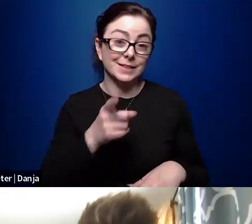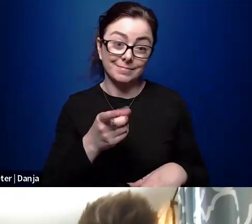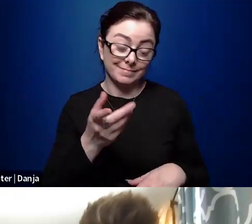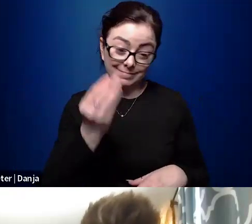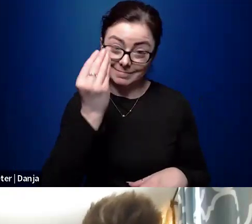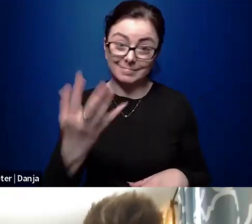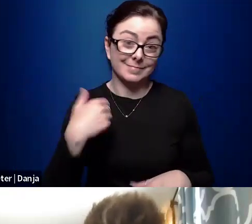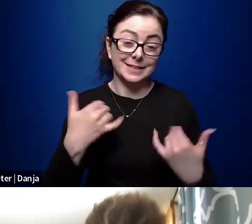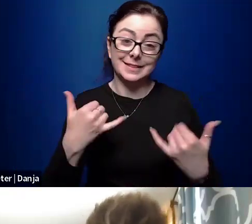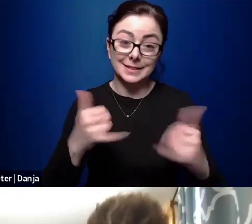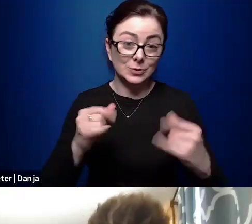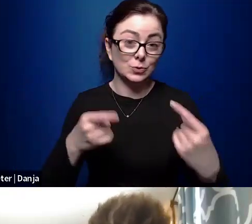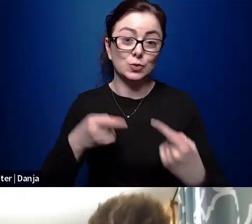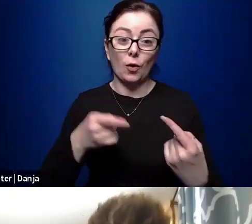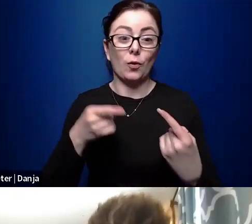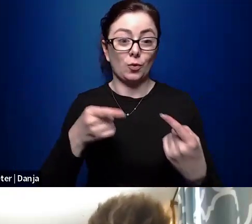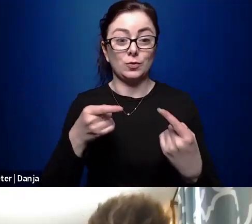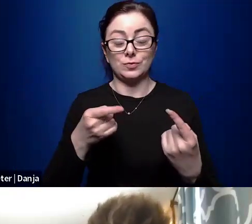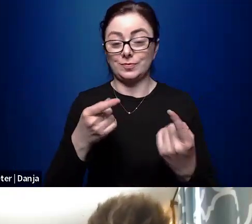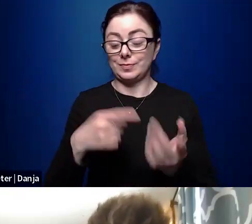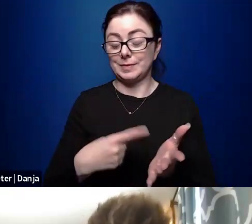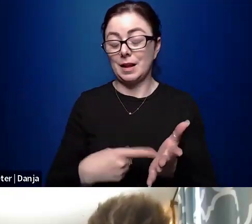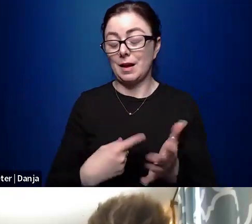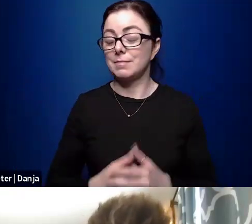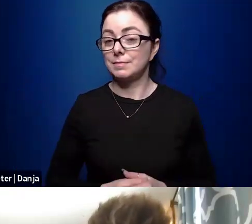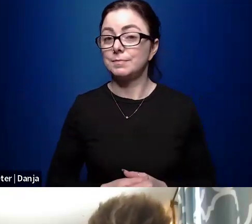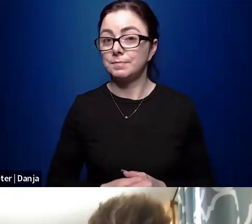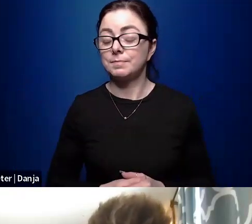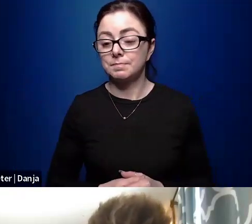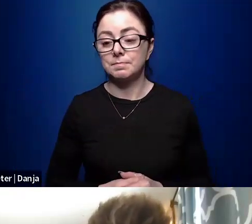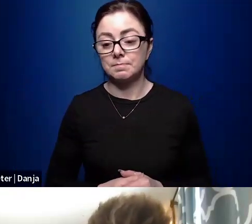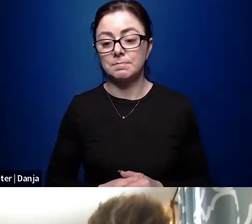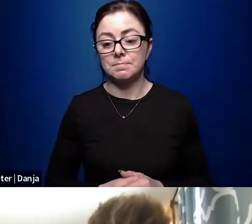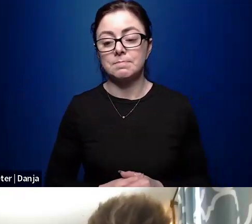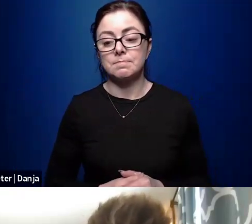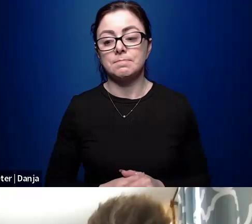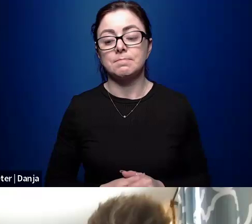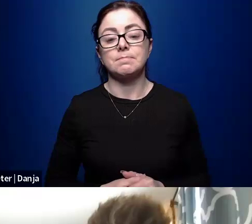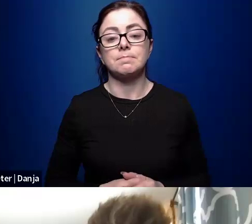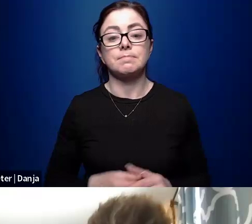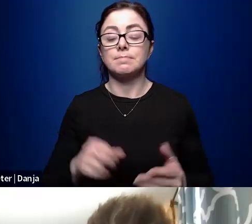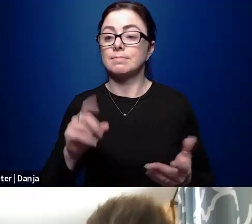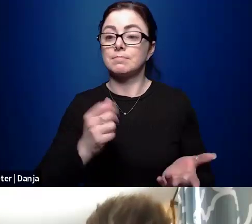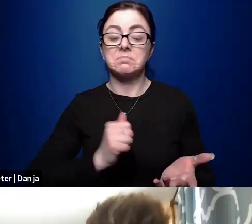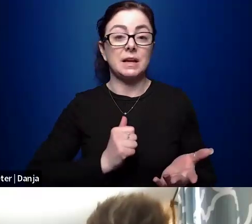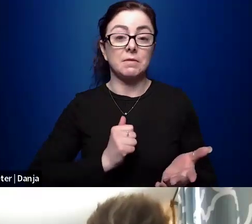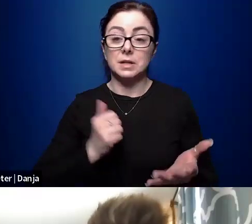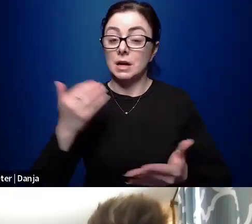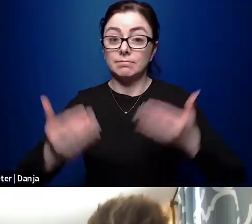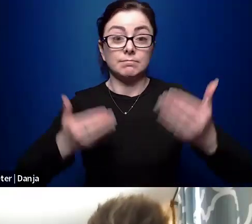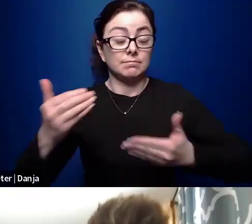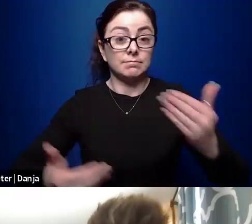I think really just putting myself out there and doing it